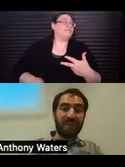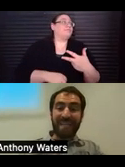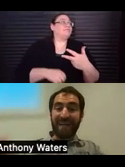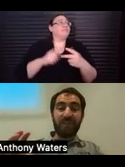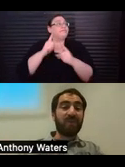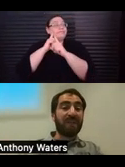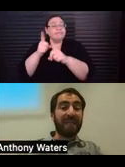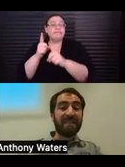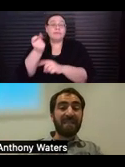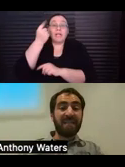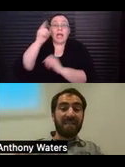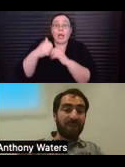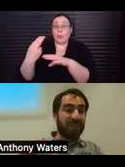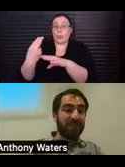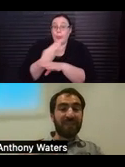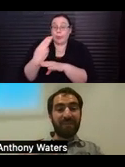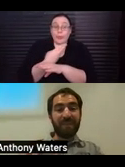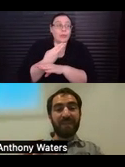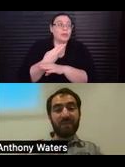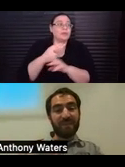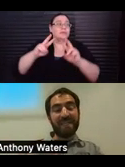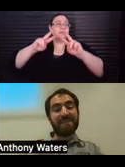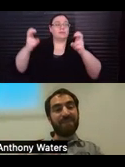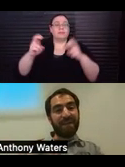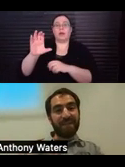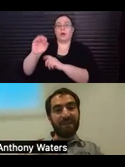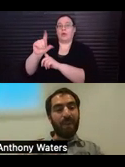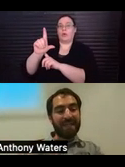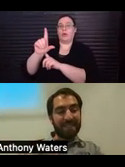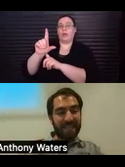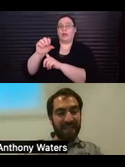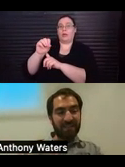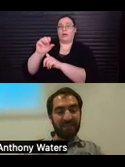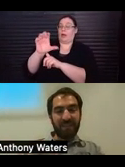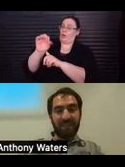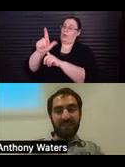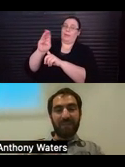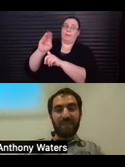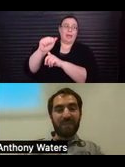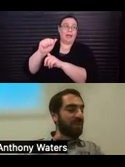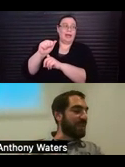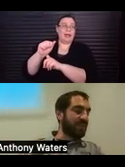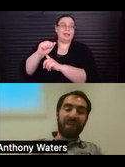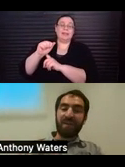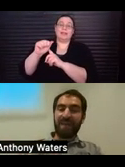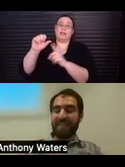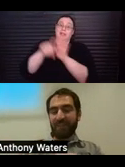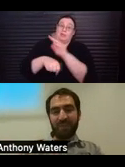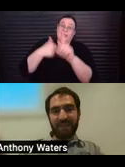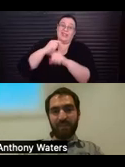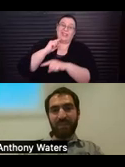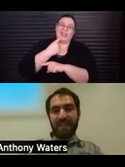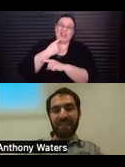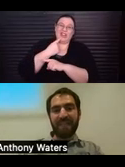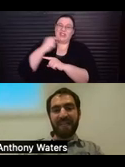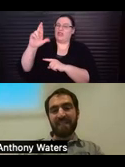to understand how to utilize something called the Columbia Suicide Severity Rating Scale. The Columbia Suicide Severity Rating Scale. You'll see